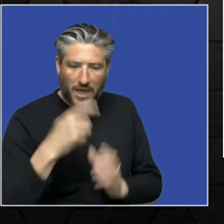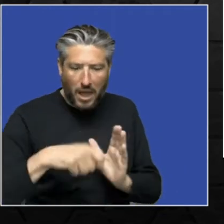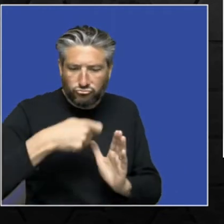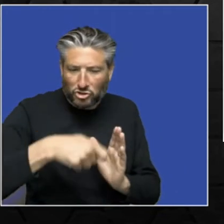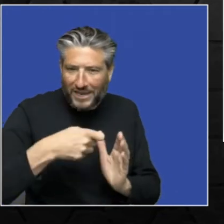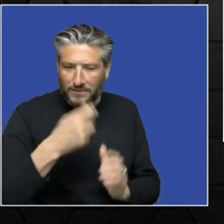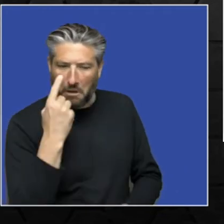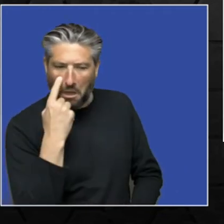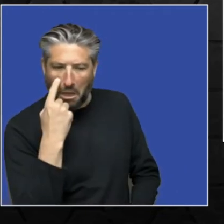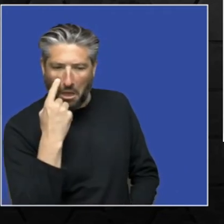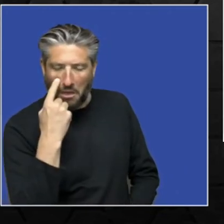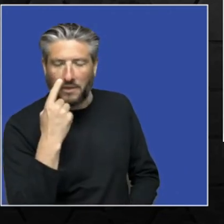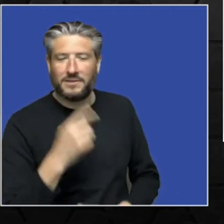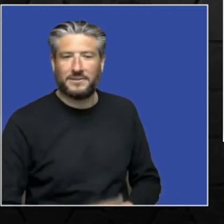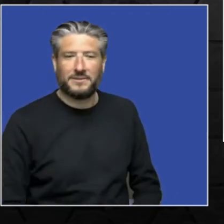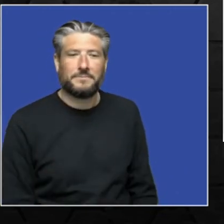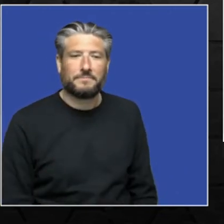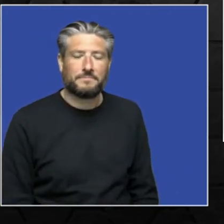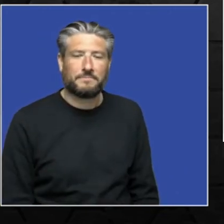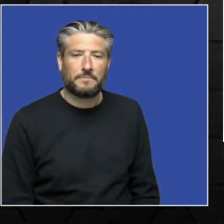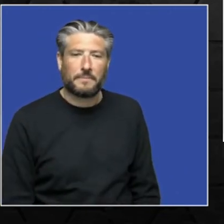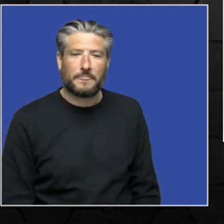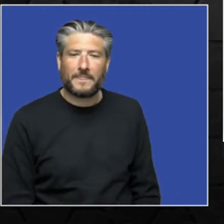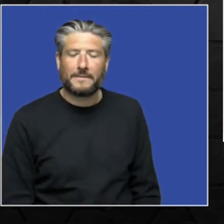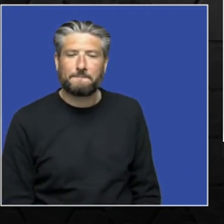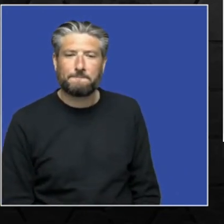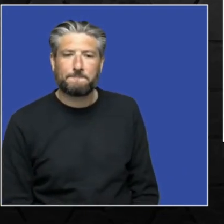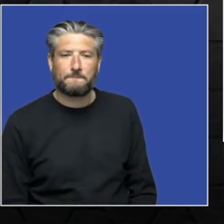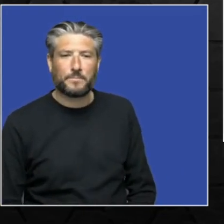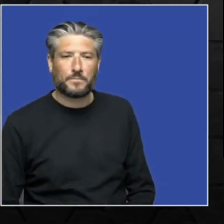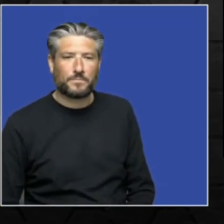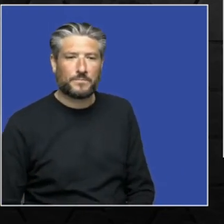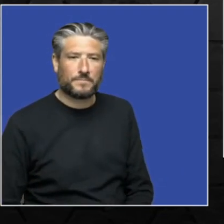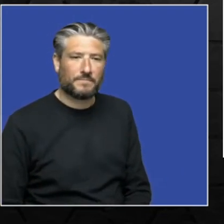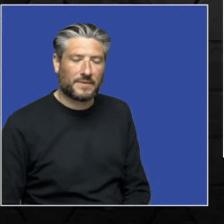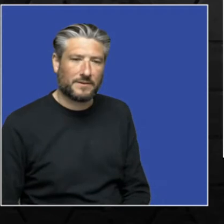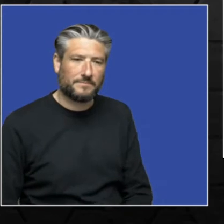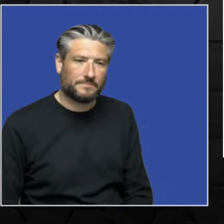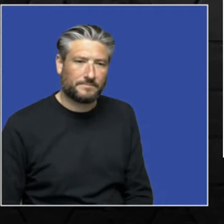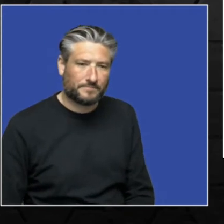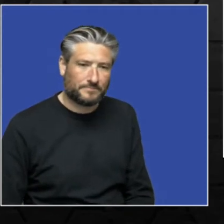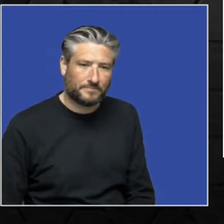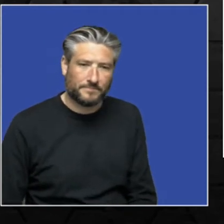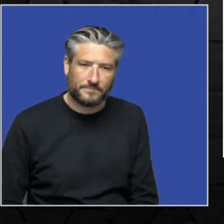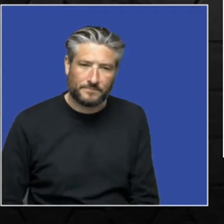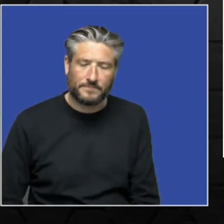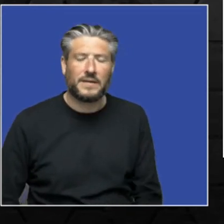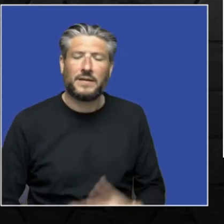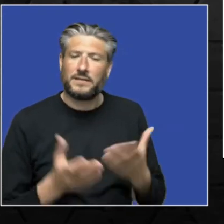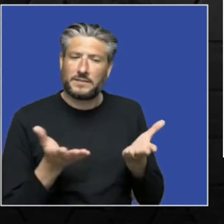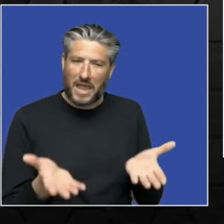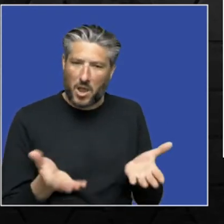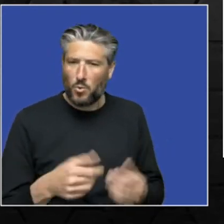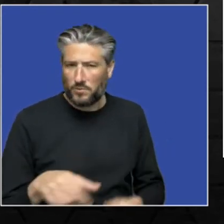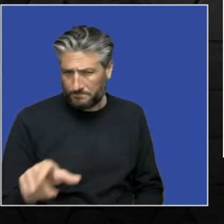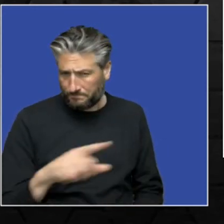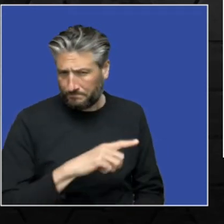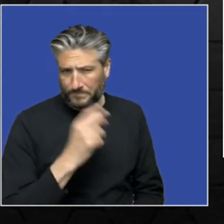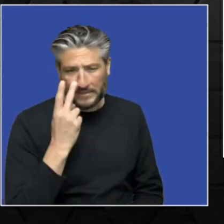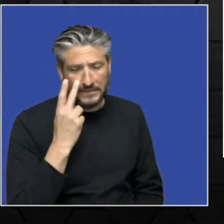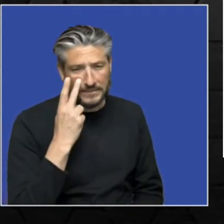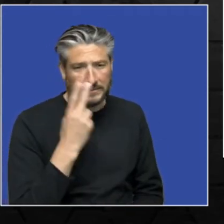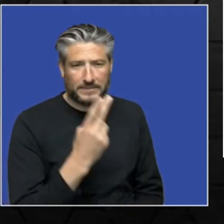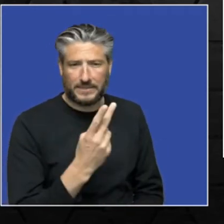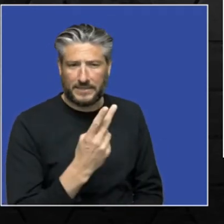that, sorry. Yeah, having said that, let us look at quickly the